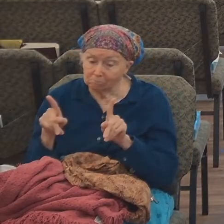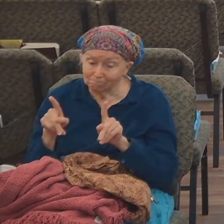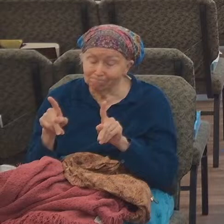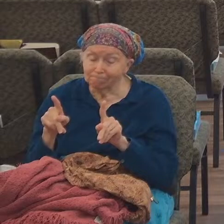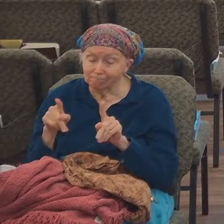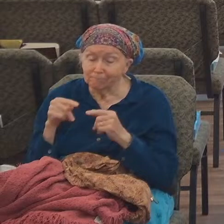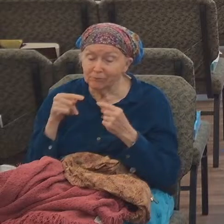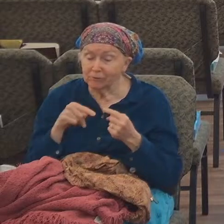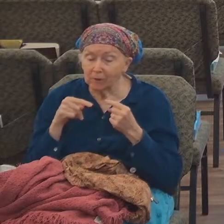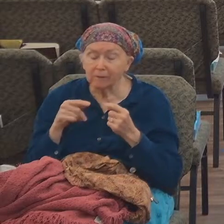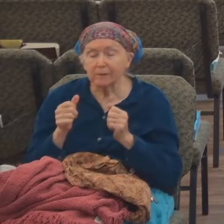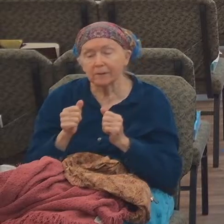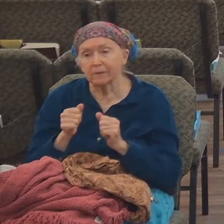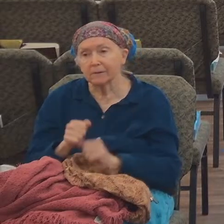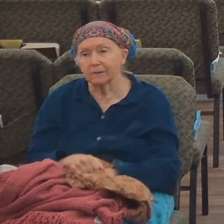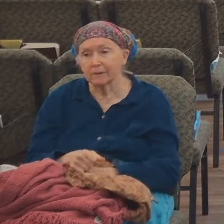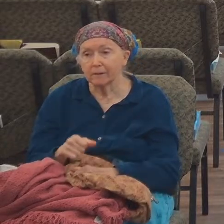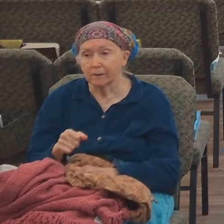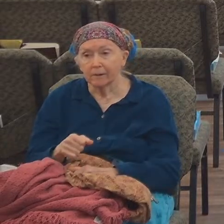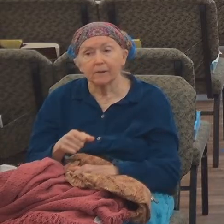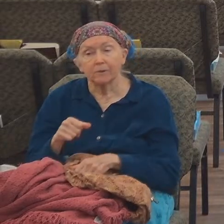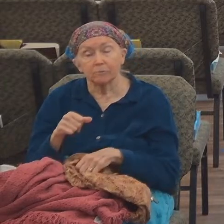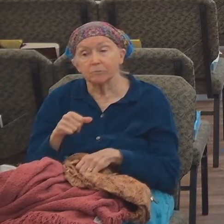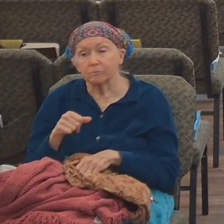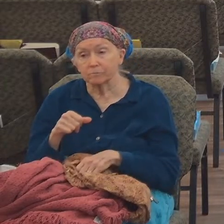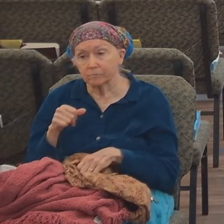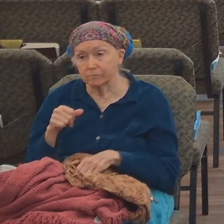Mm-hmm. Okay.